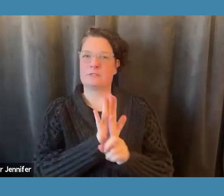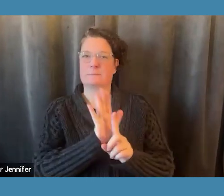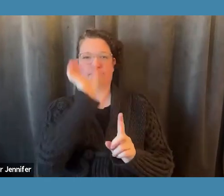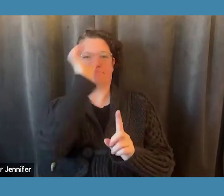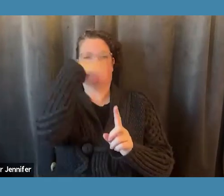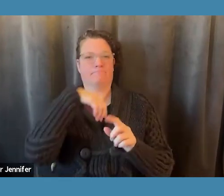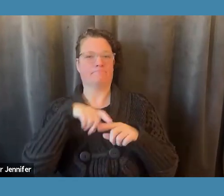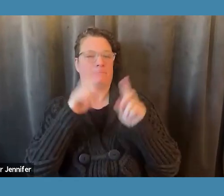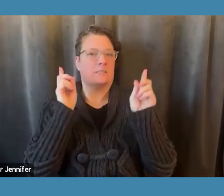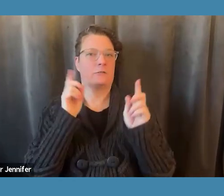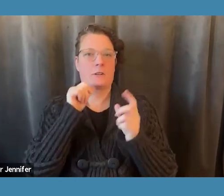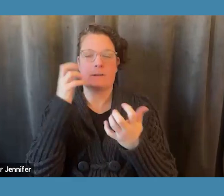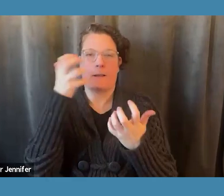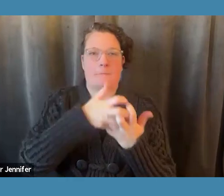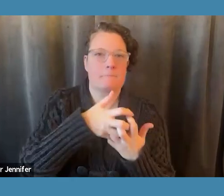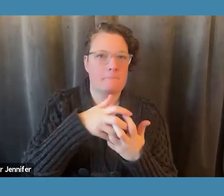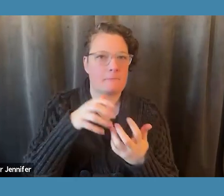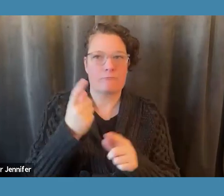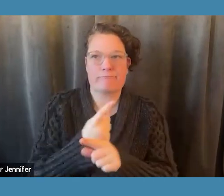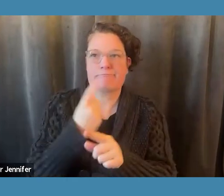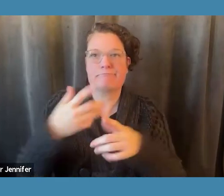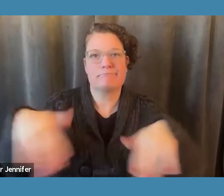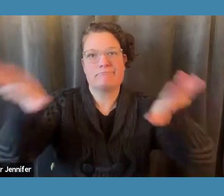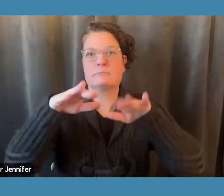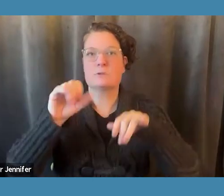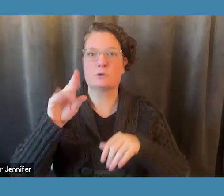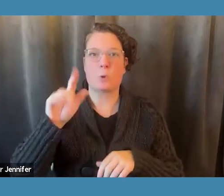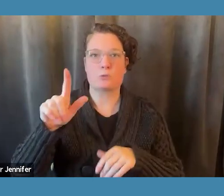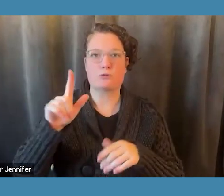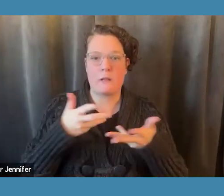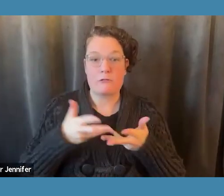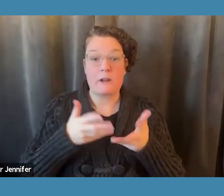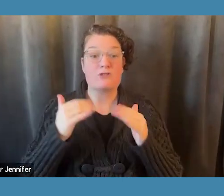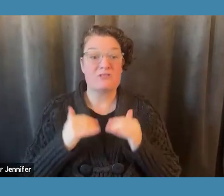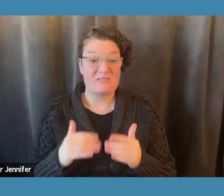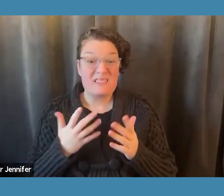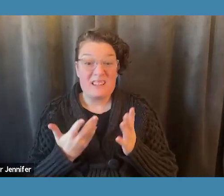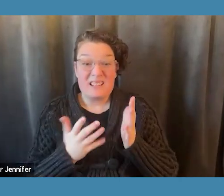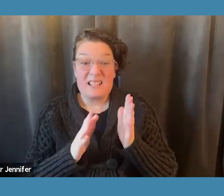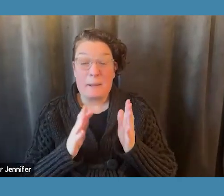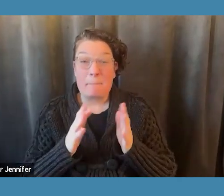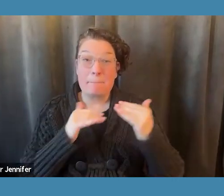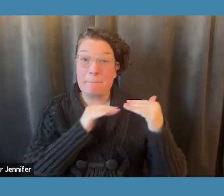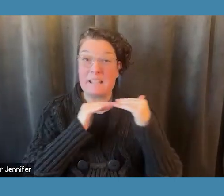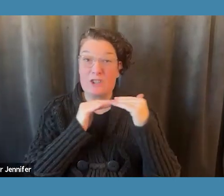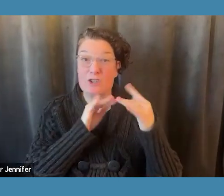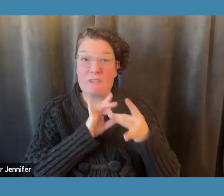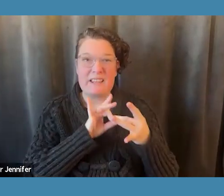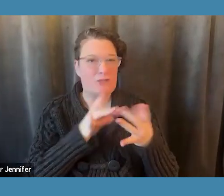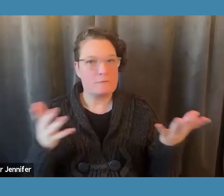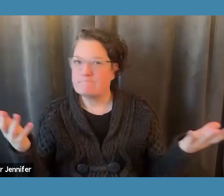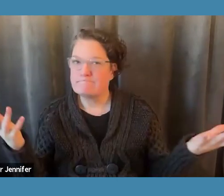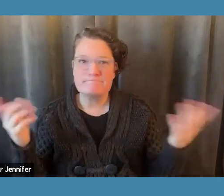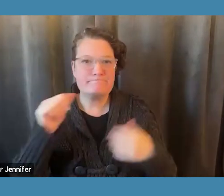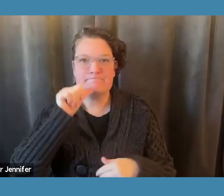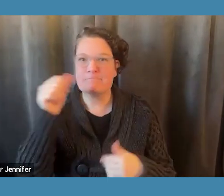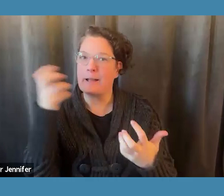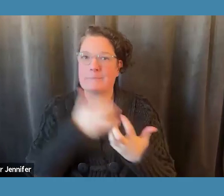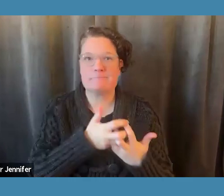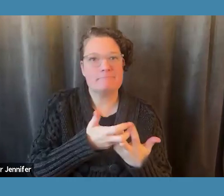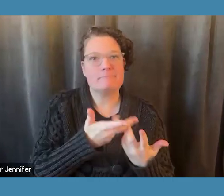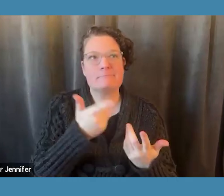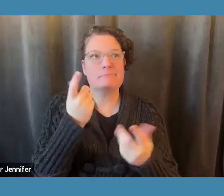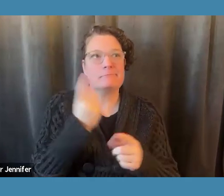use in social interactions. It may be a failure to develop peer relationships on an appropriate developmental level.